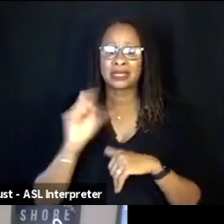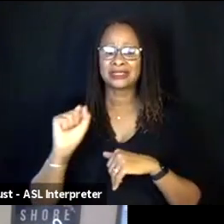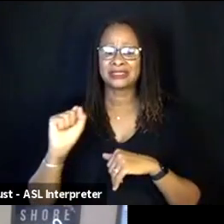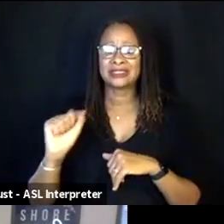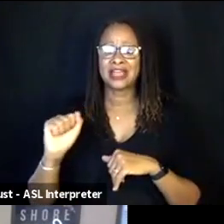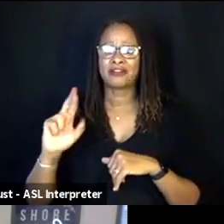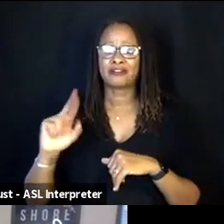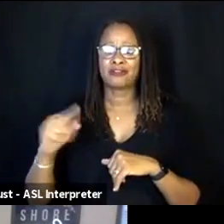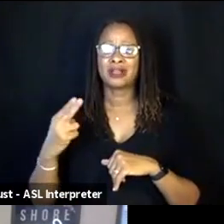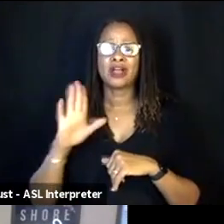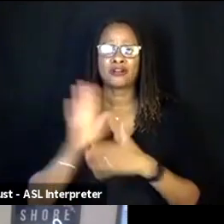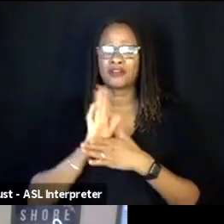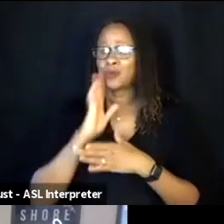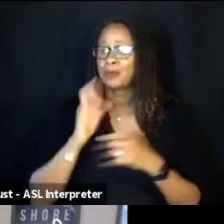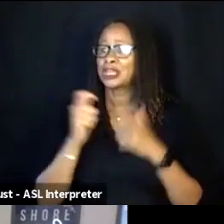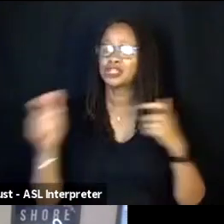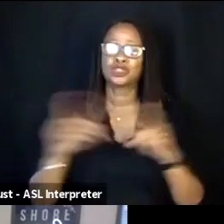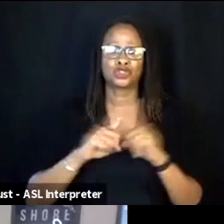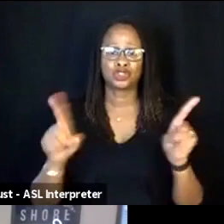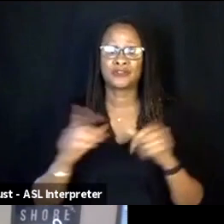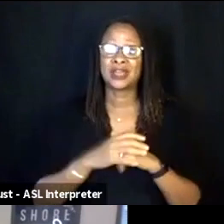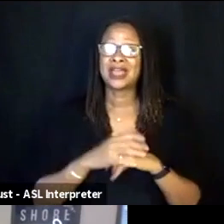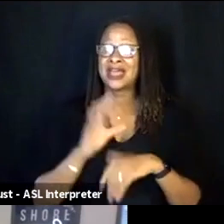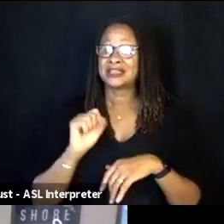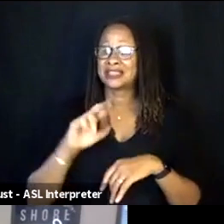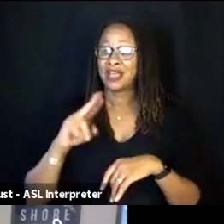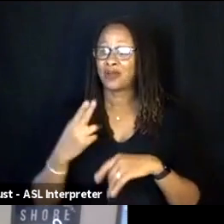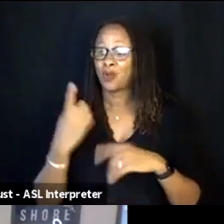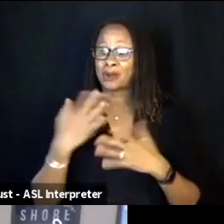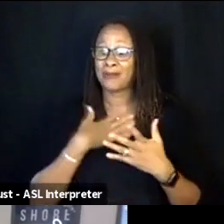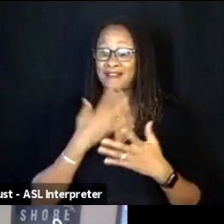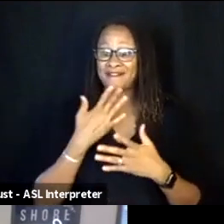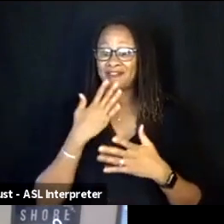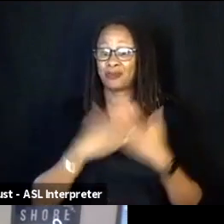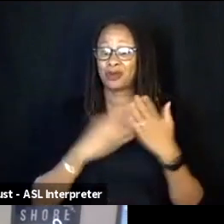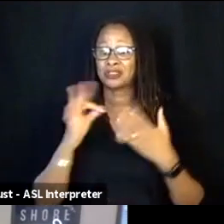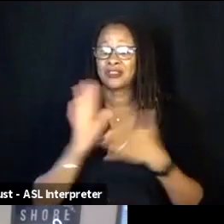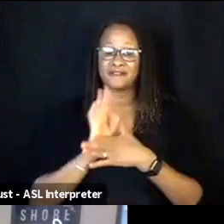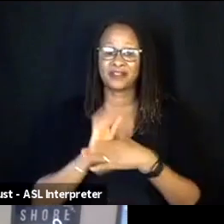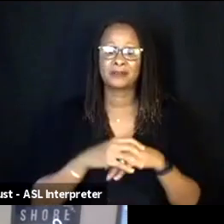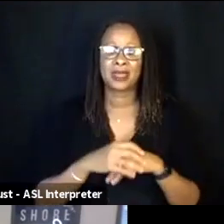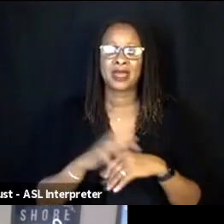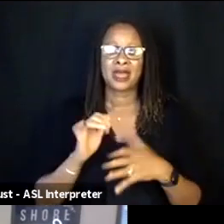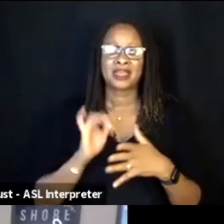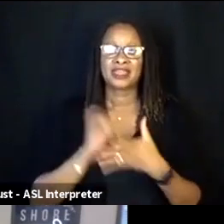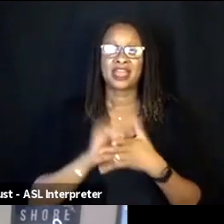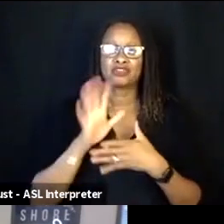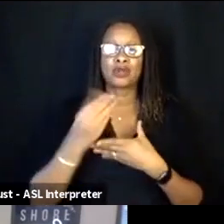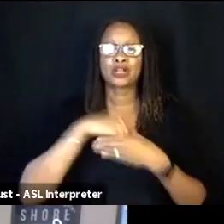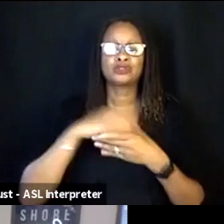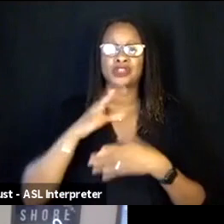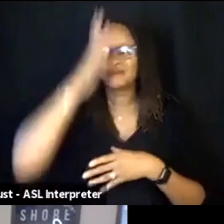going to make a huge difference. And Sarah, I want to commend you. One of my favorite parts of the film is that your inclusion of